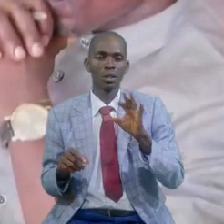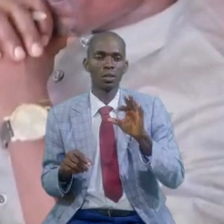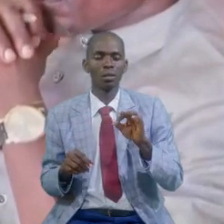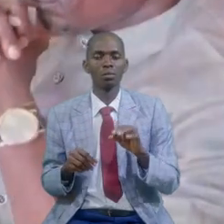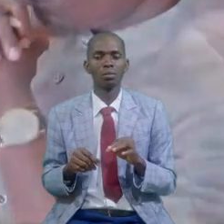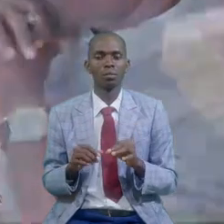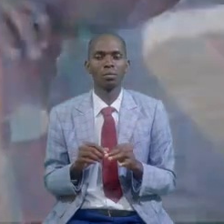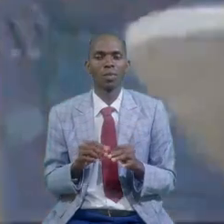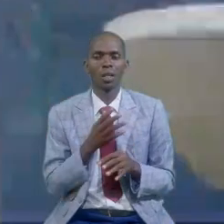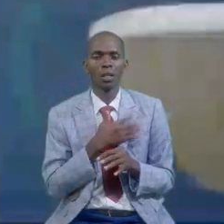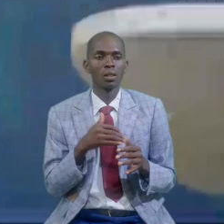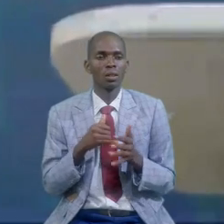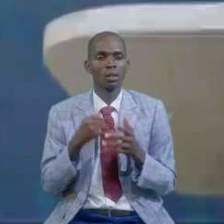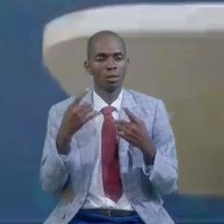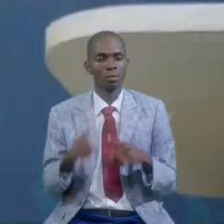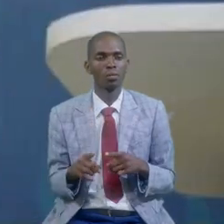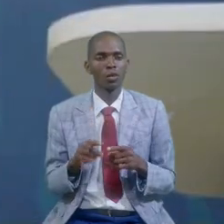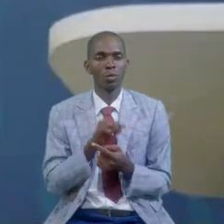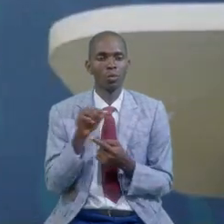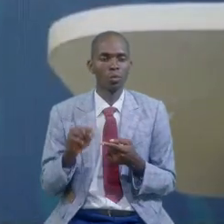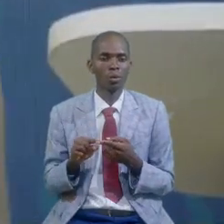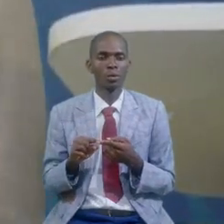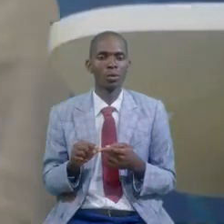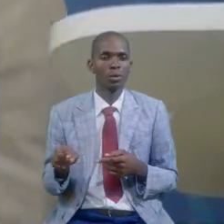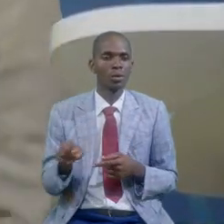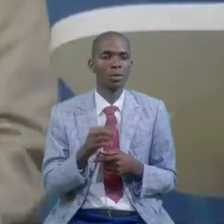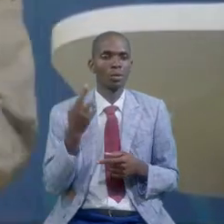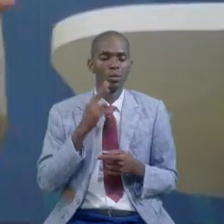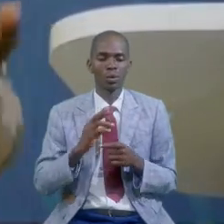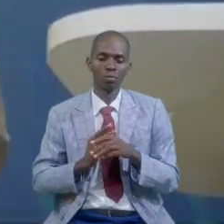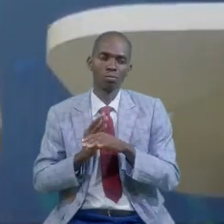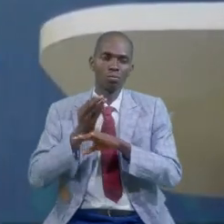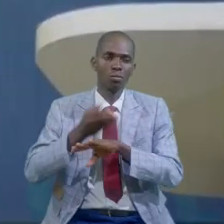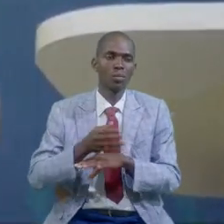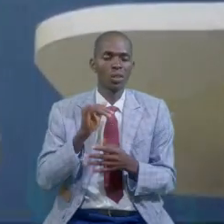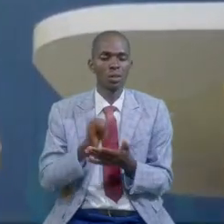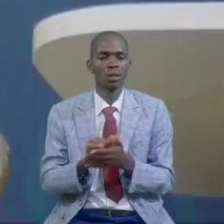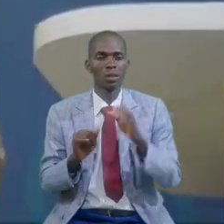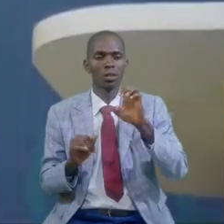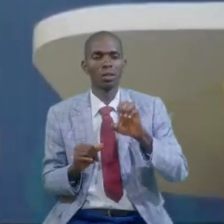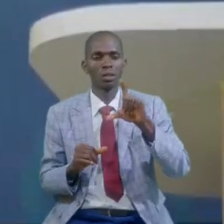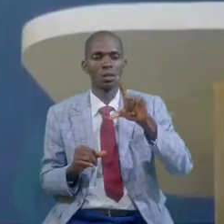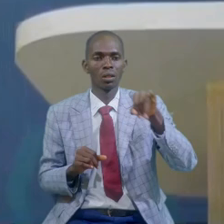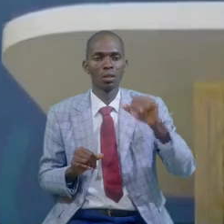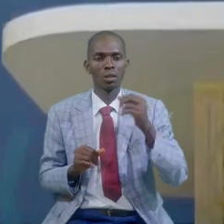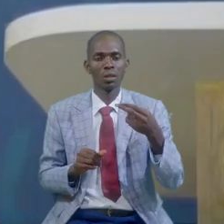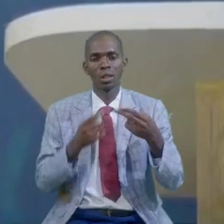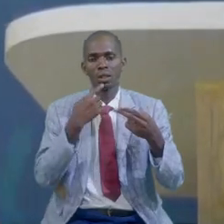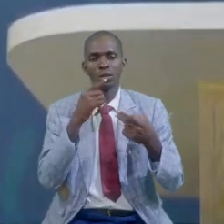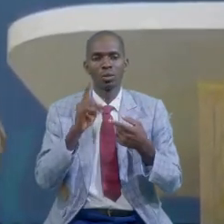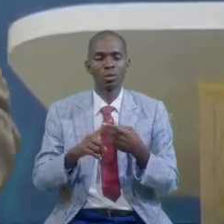verse 9, and it came to pass when they were gone over, that Elijah said unto